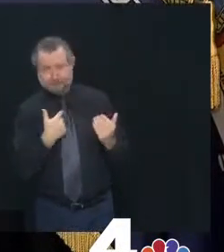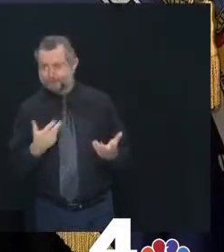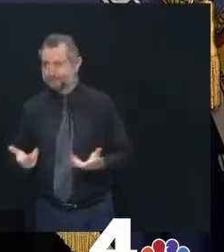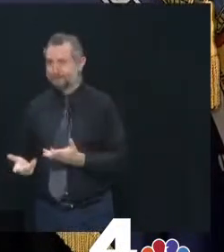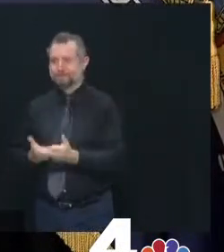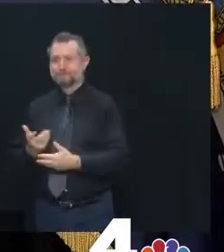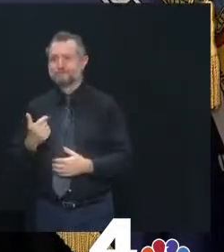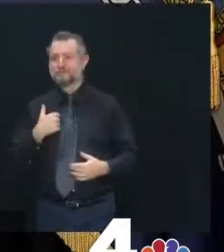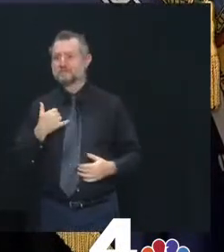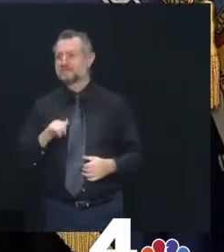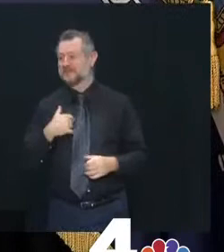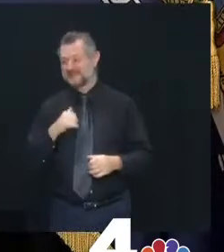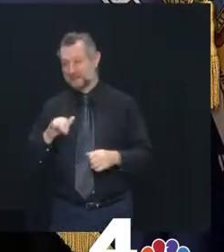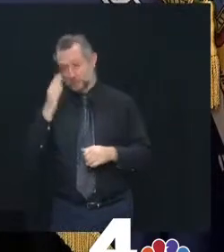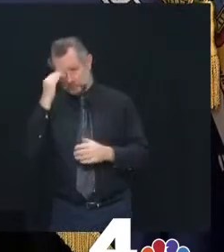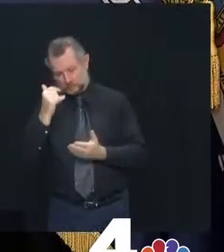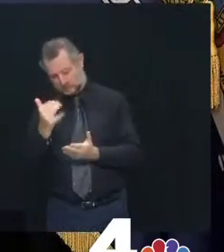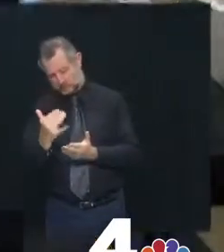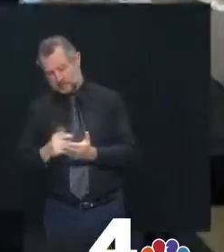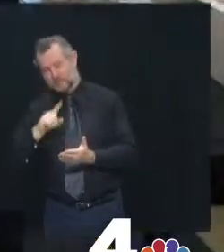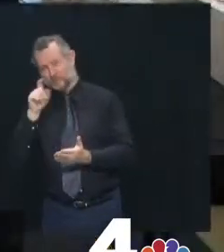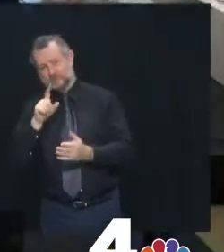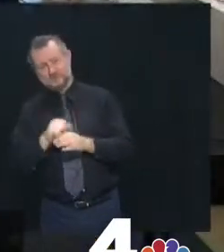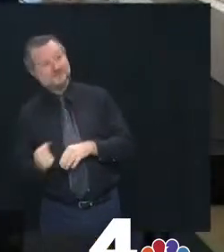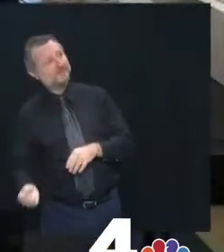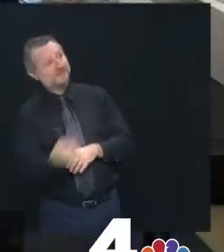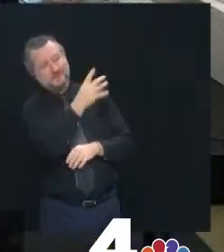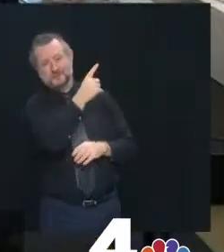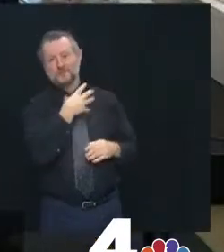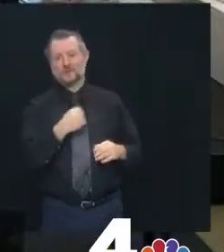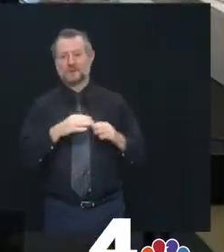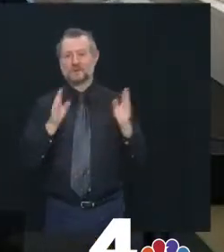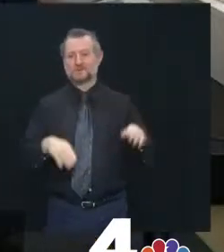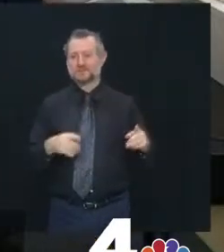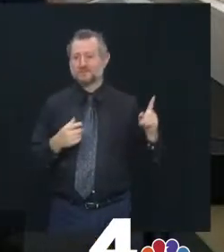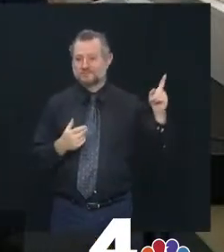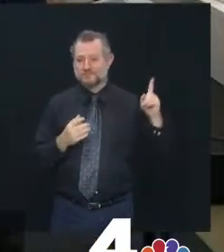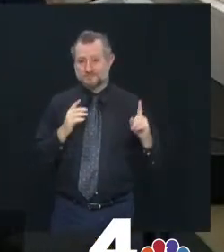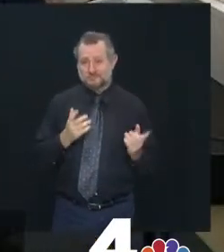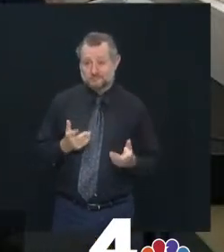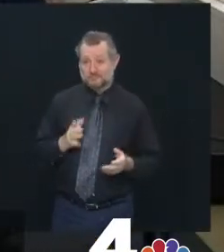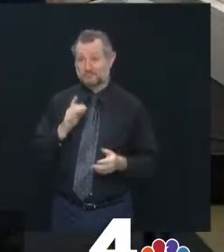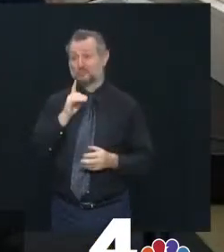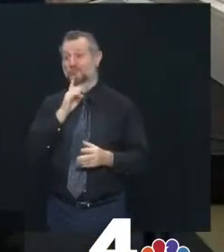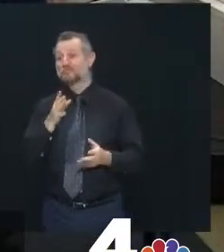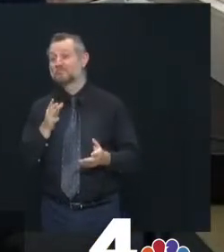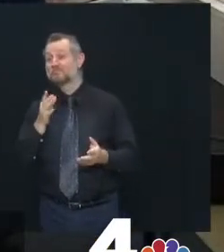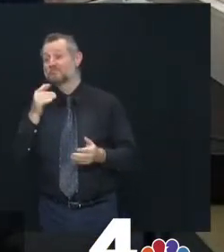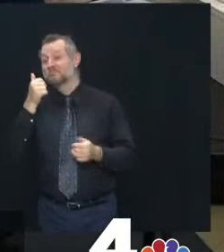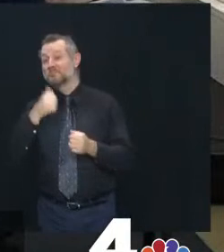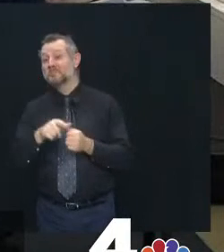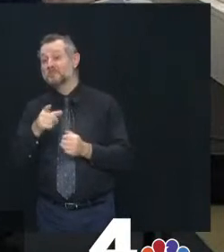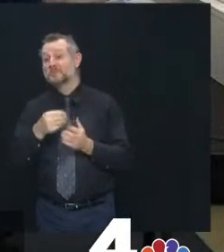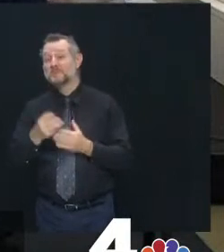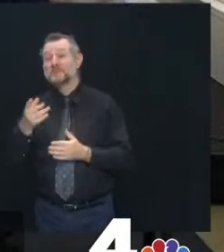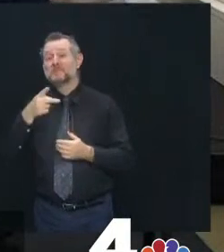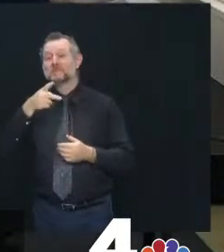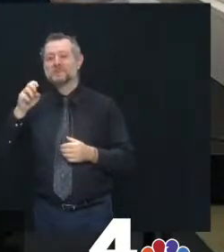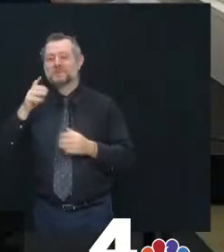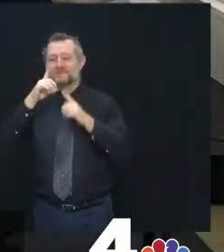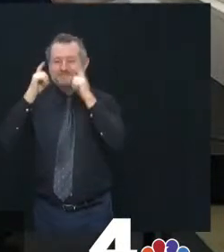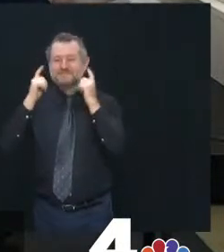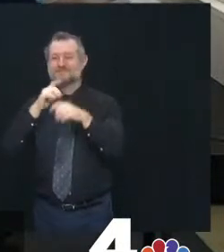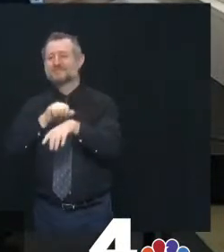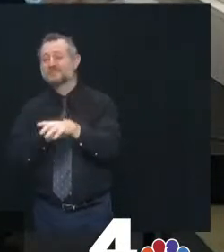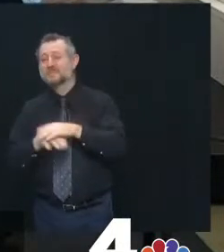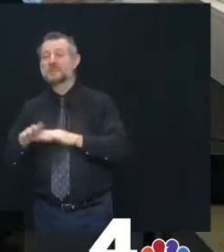White House are about. And to follow up, because remember when you had to buy PPE and you got the other states together to create a